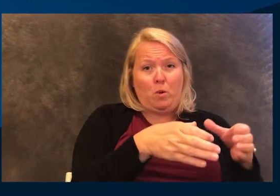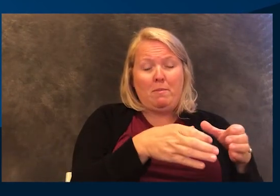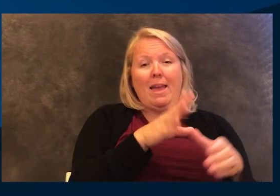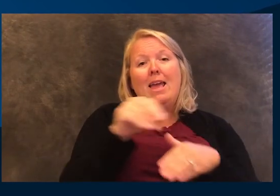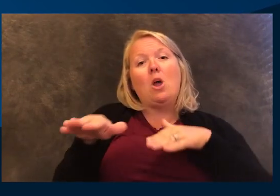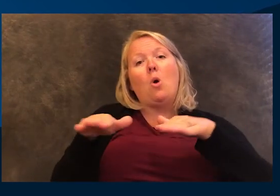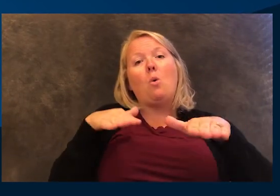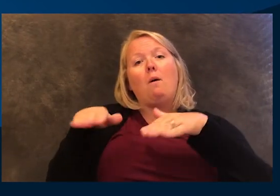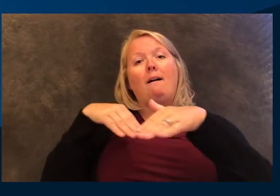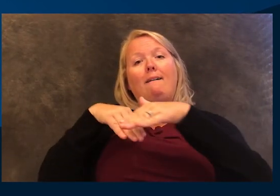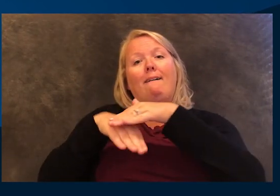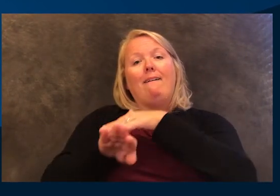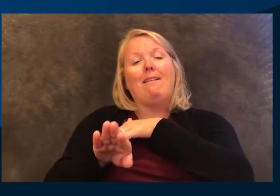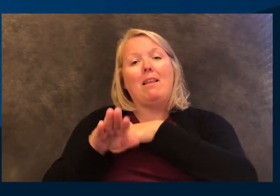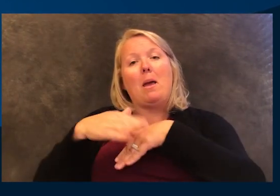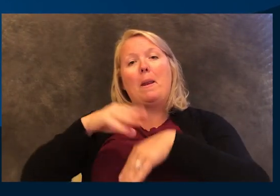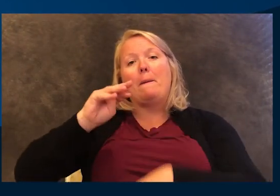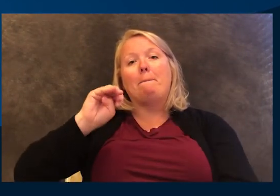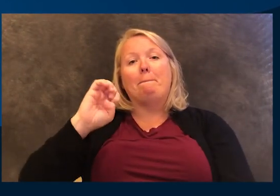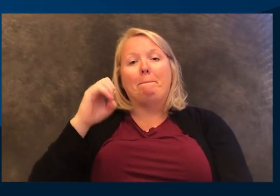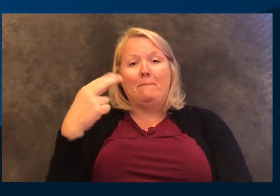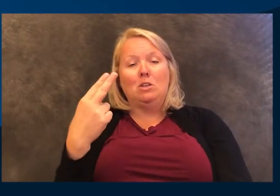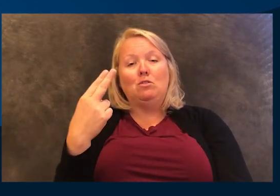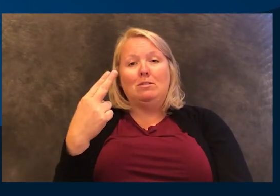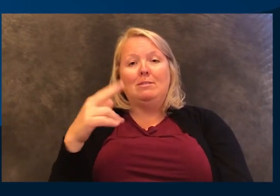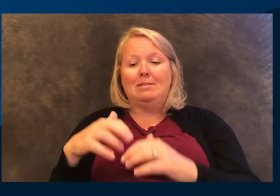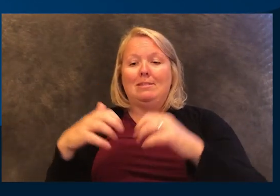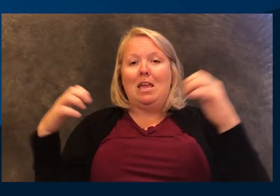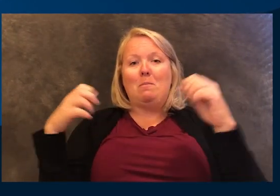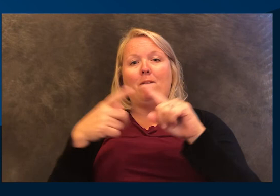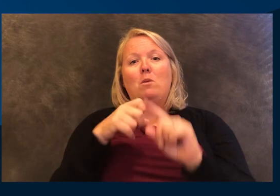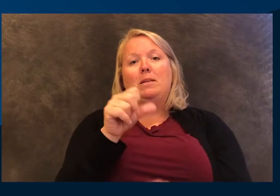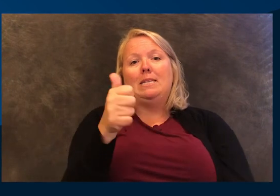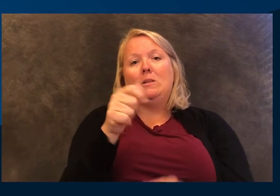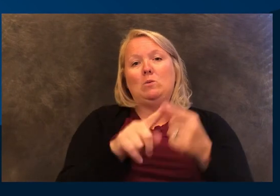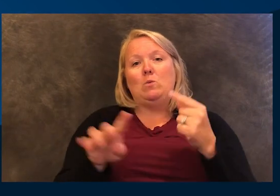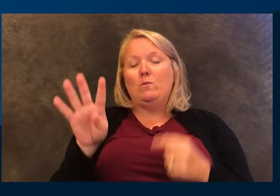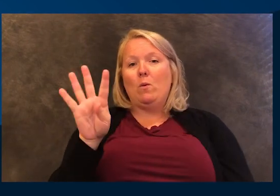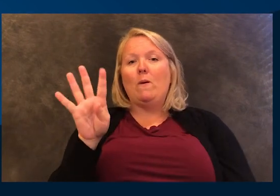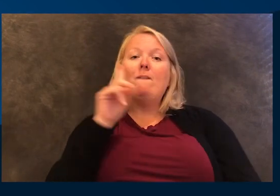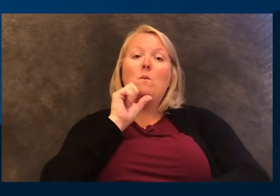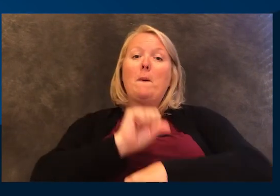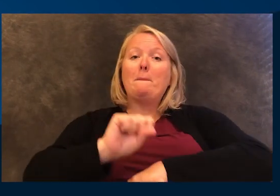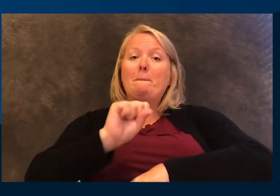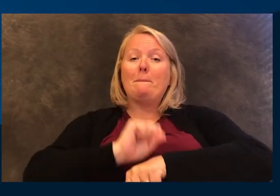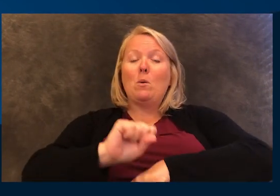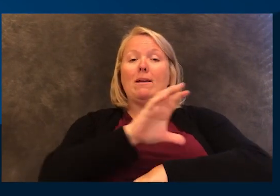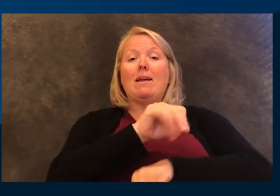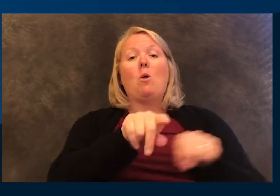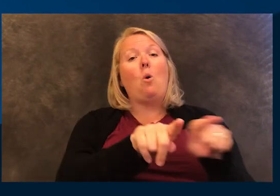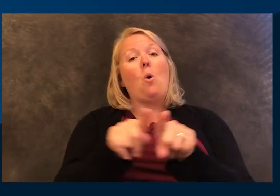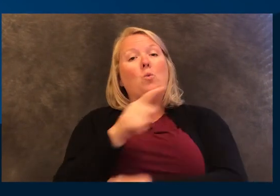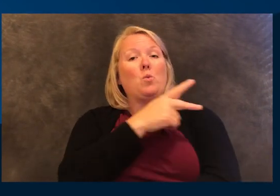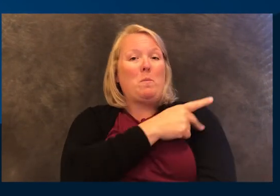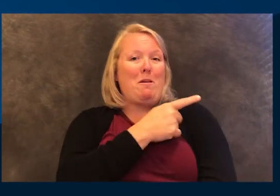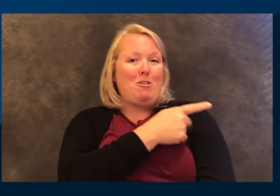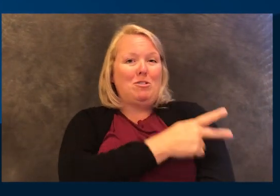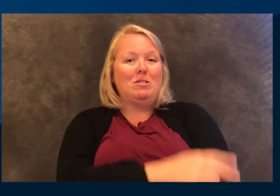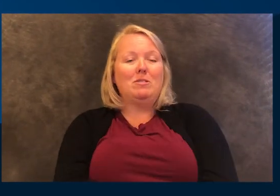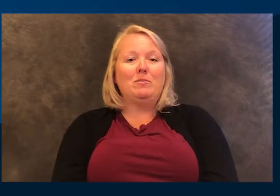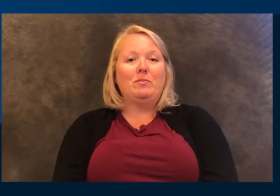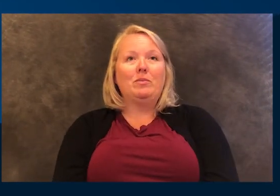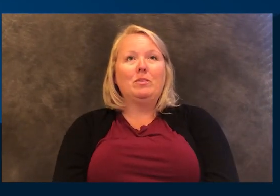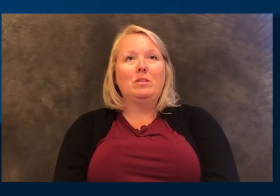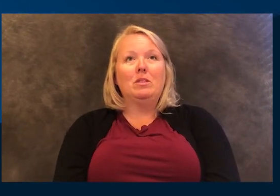clinic at Michigan Stadium on Friday from 10 a.m. to 4 p.m. for employees and patients. If